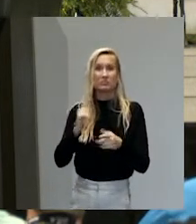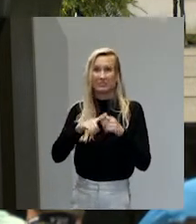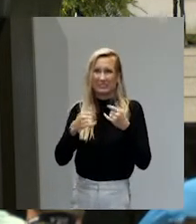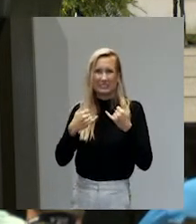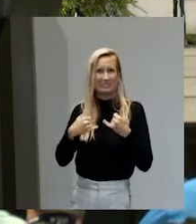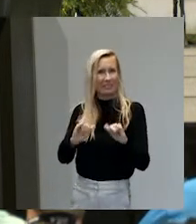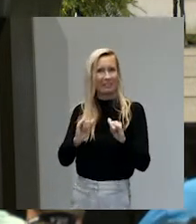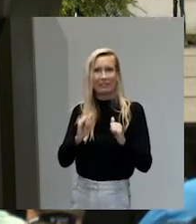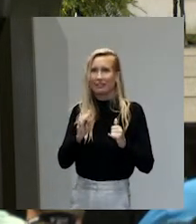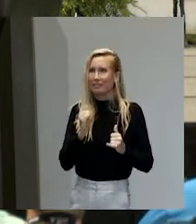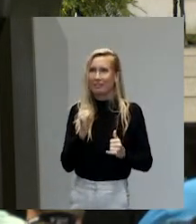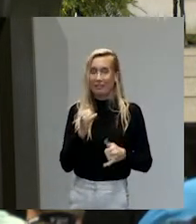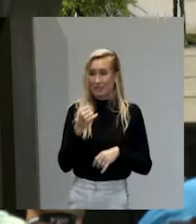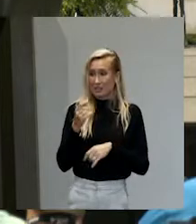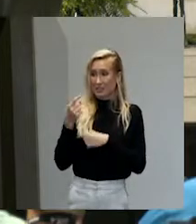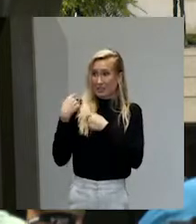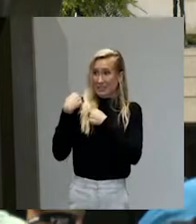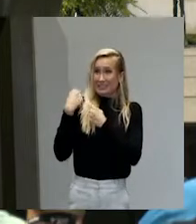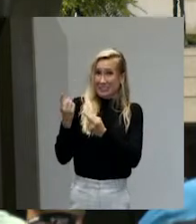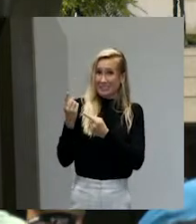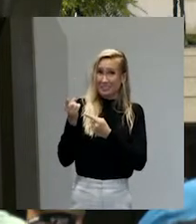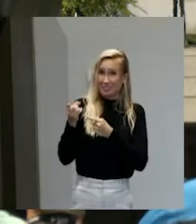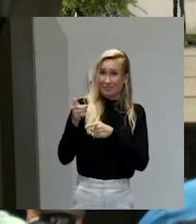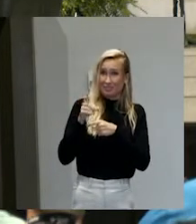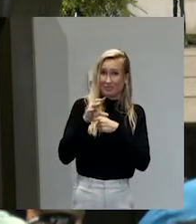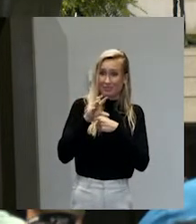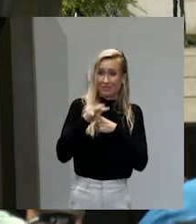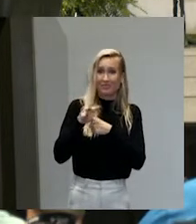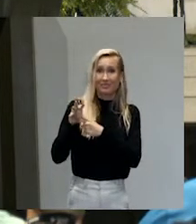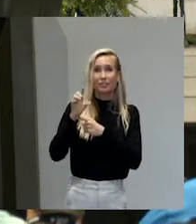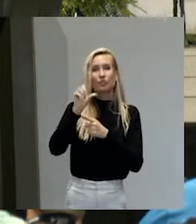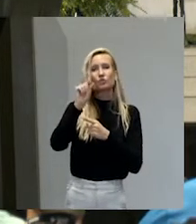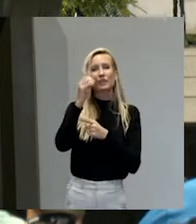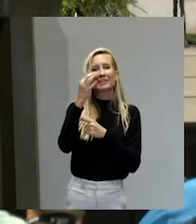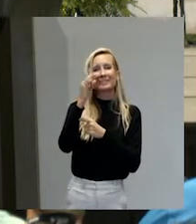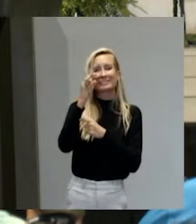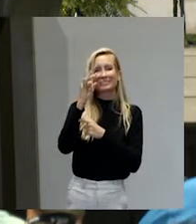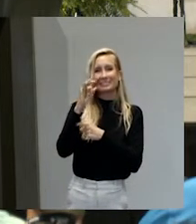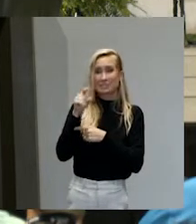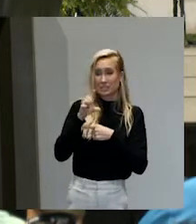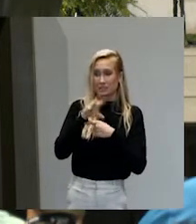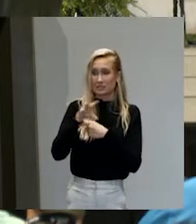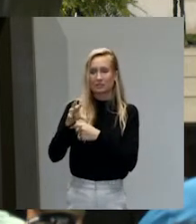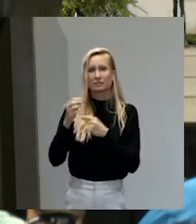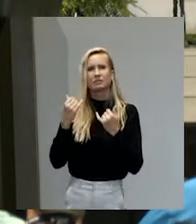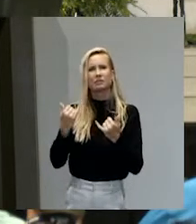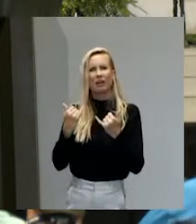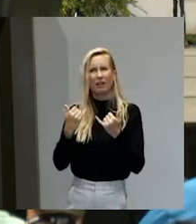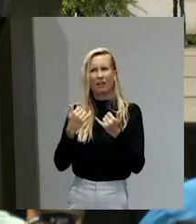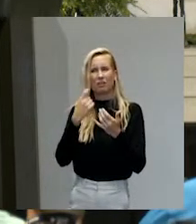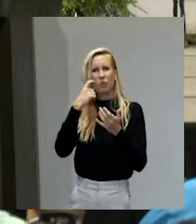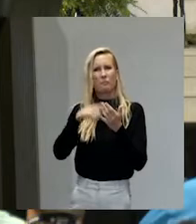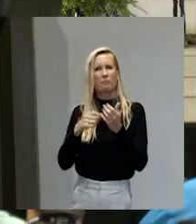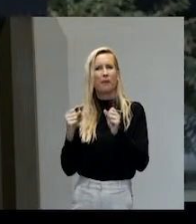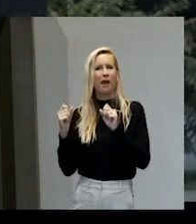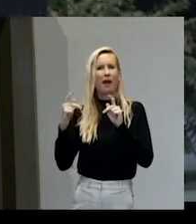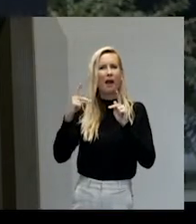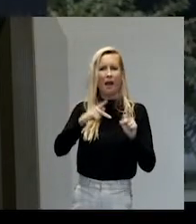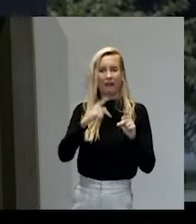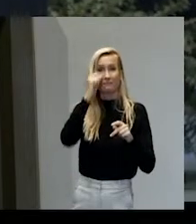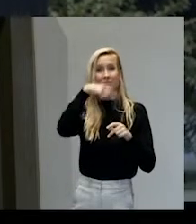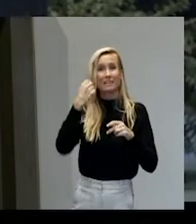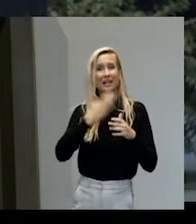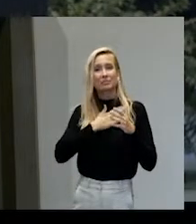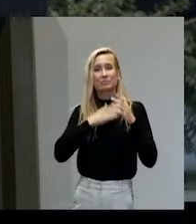we'd filmed the pilot in 2019, I have these facial tics again. And I do this every now and then. But coming from